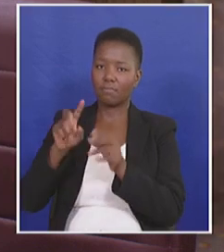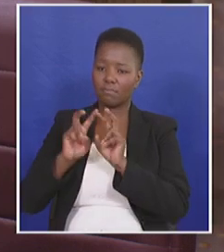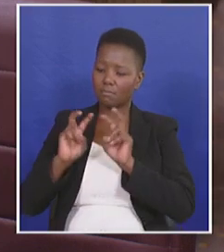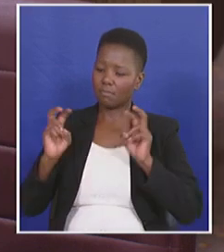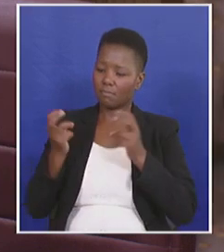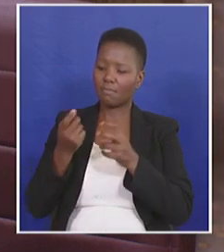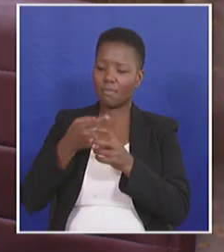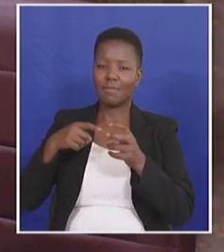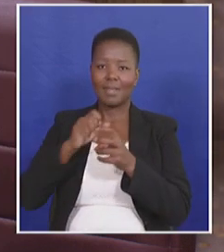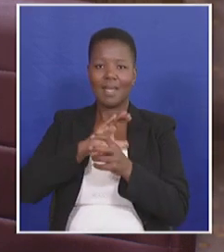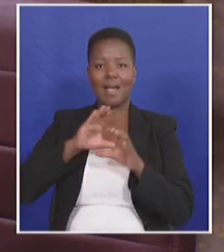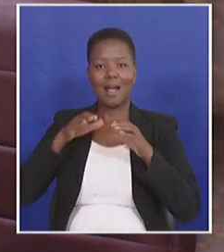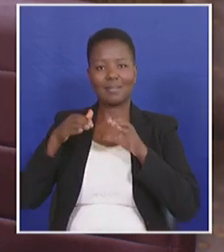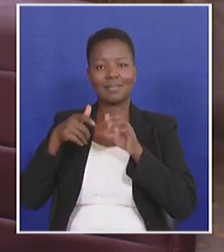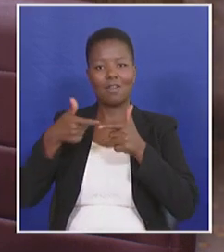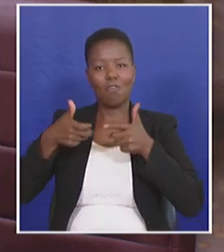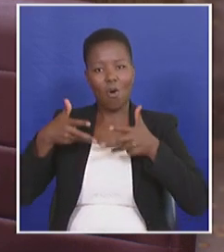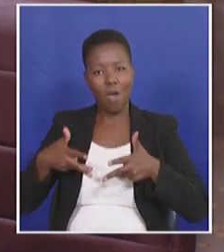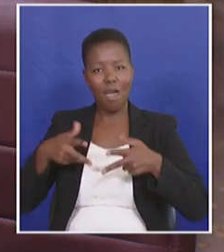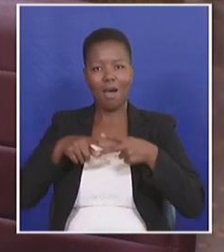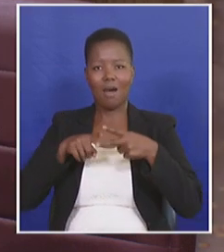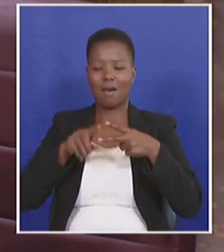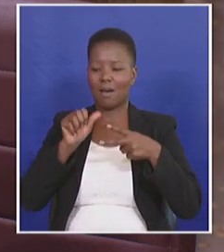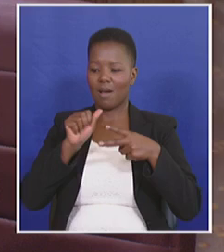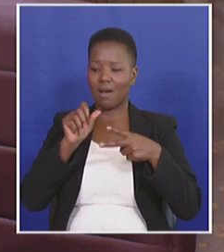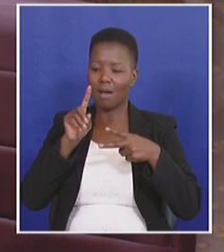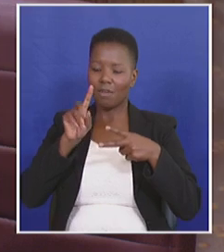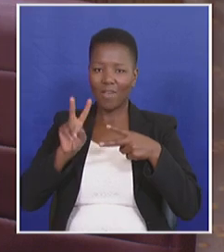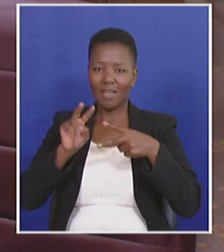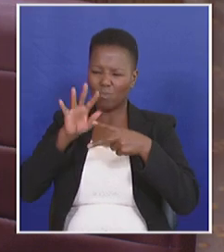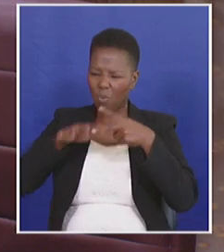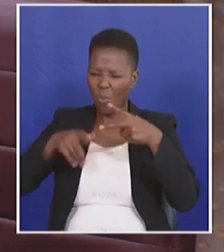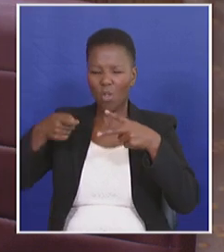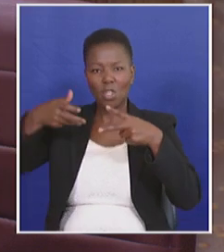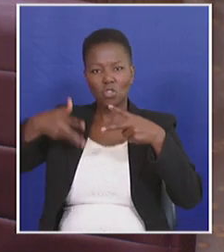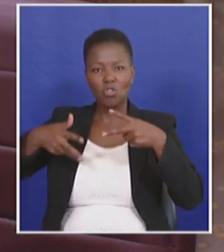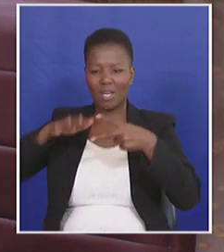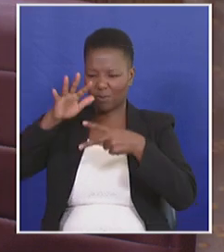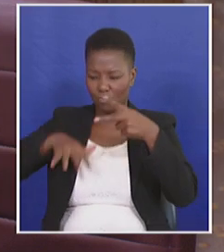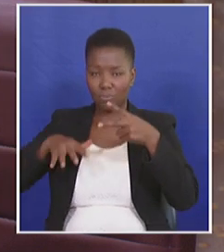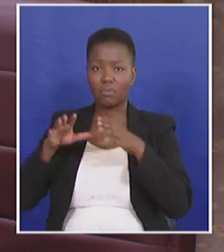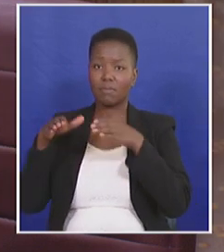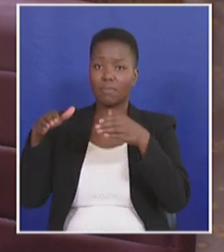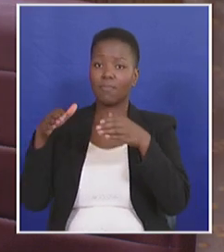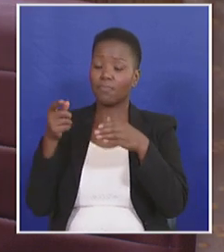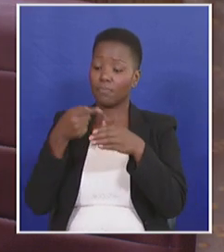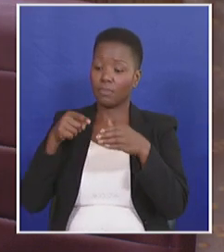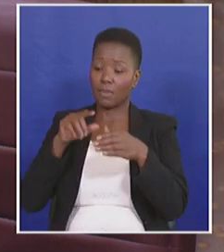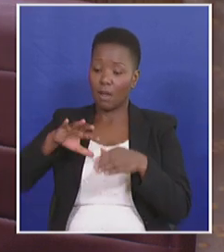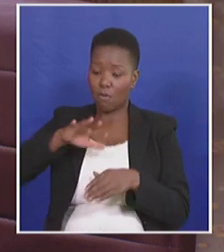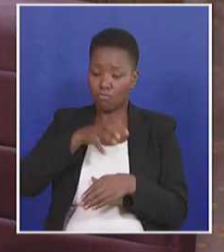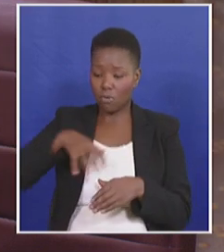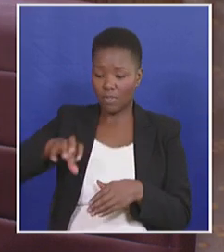Legal Practice Council. So in other words, how the component parts are going to be elected, the establishment of the provincial councils and their areas